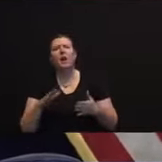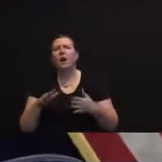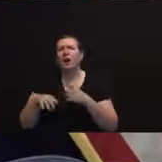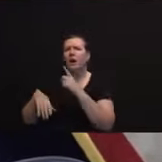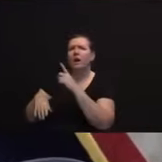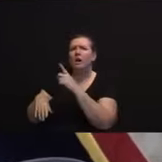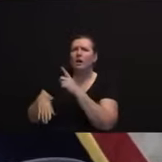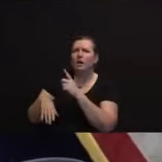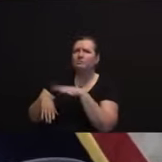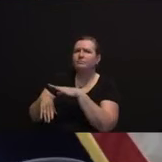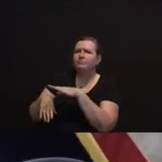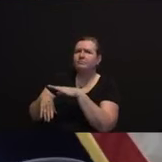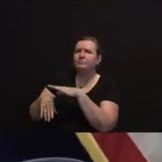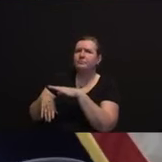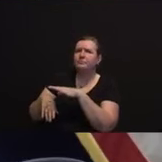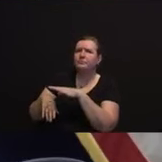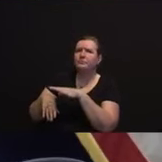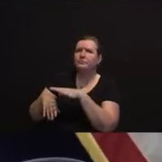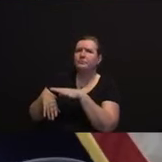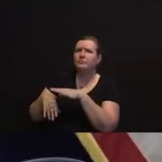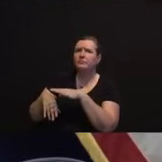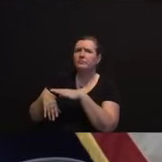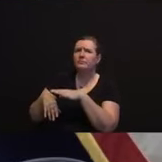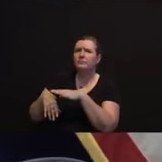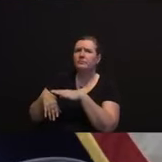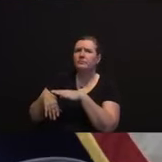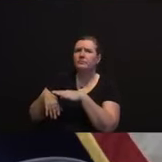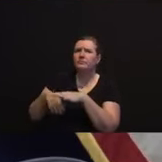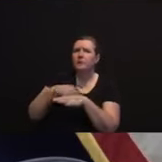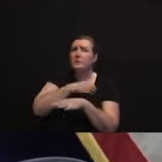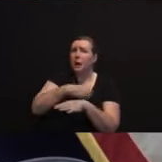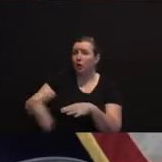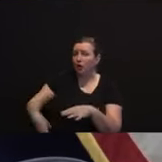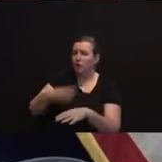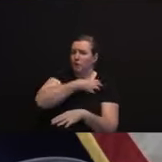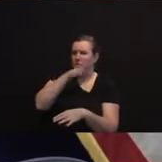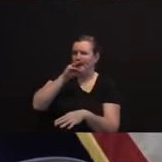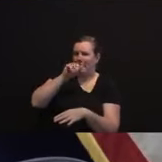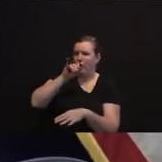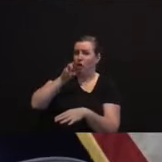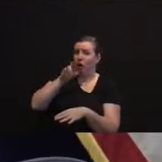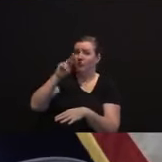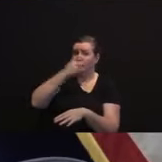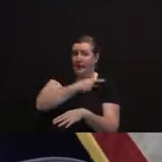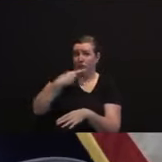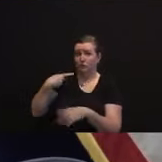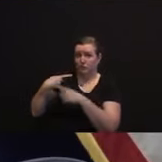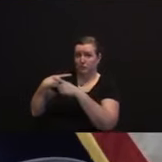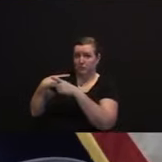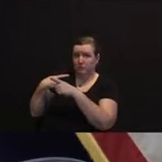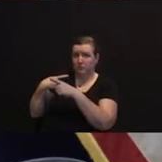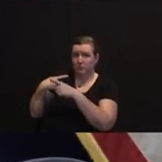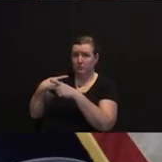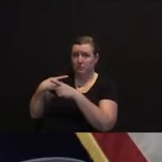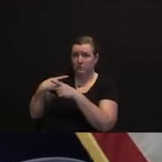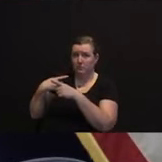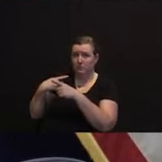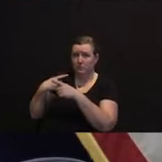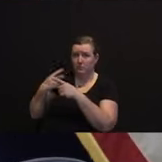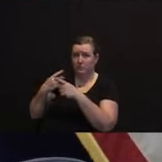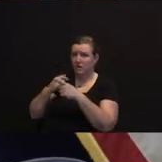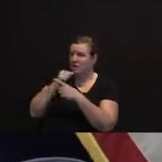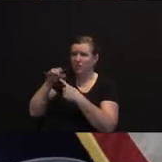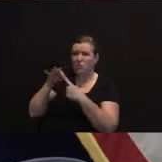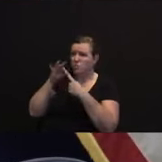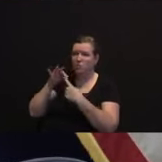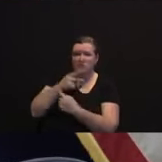Spezial, and it is not a unique circumstance to Paterson. It is throughout New Jersey. It is throughout the entire nation that